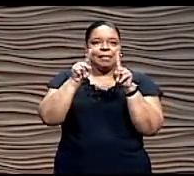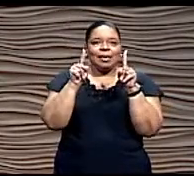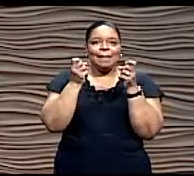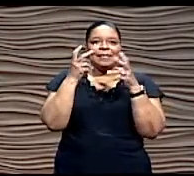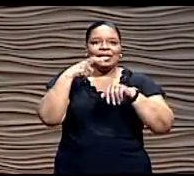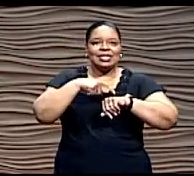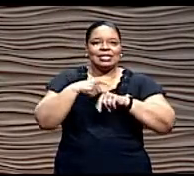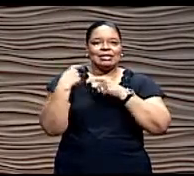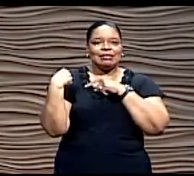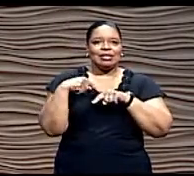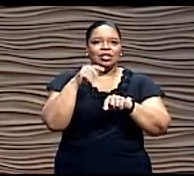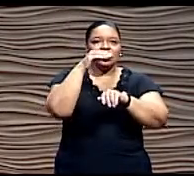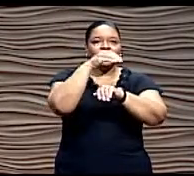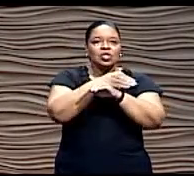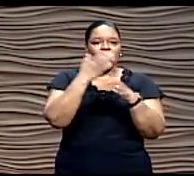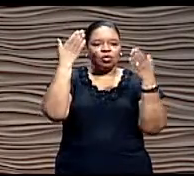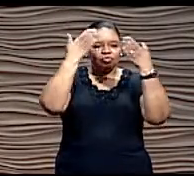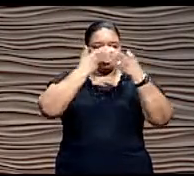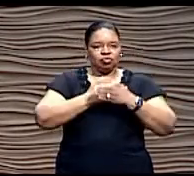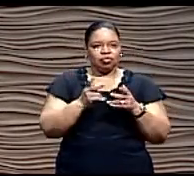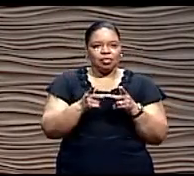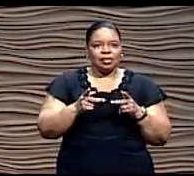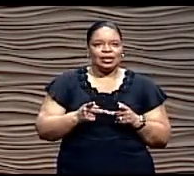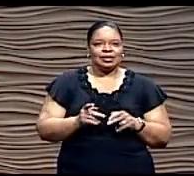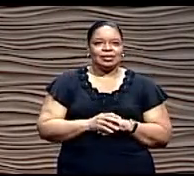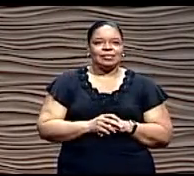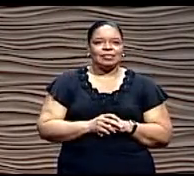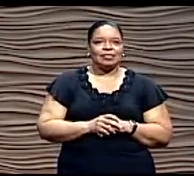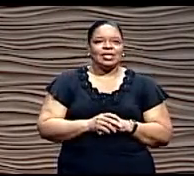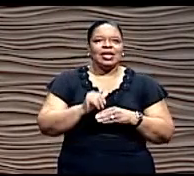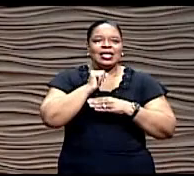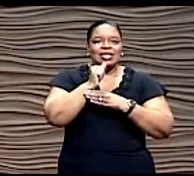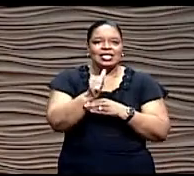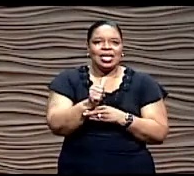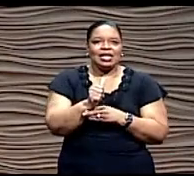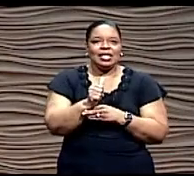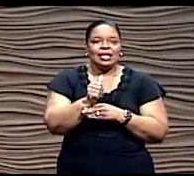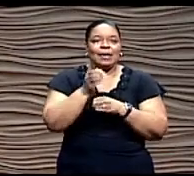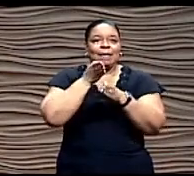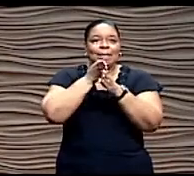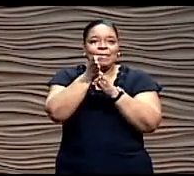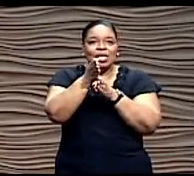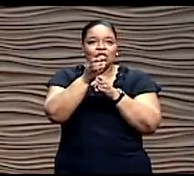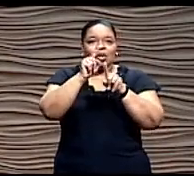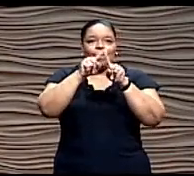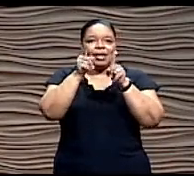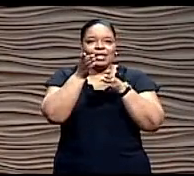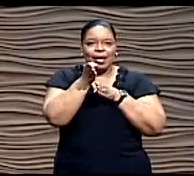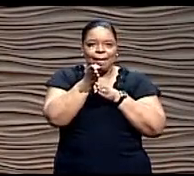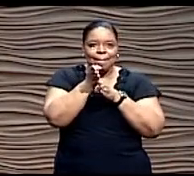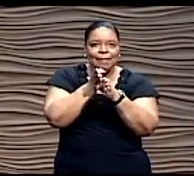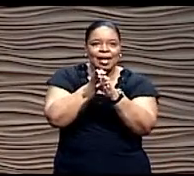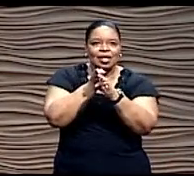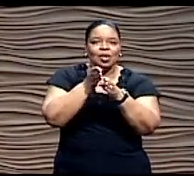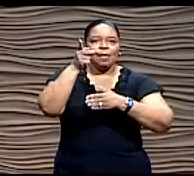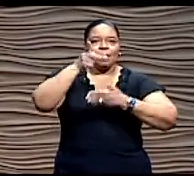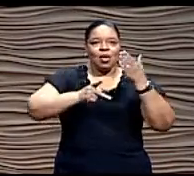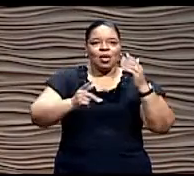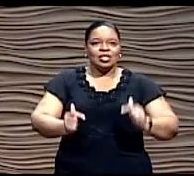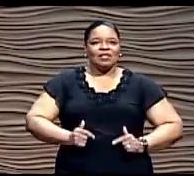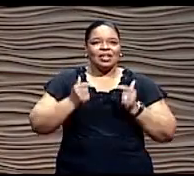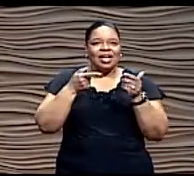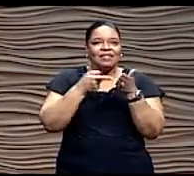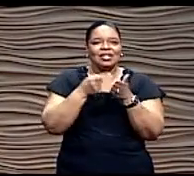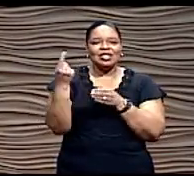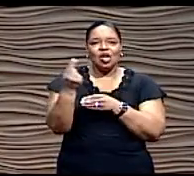shadows. Not in the major key of life, but in the minor key of life. It doesn't mean that these are the only times that